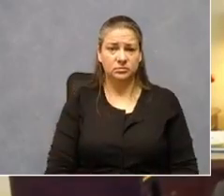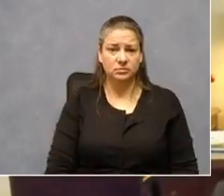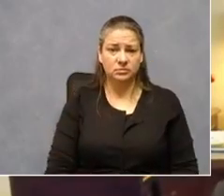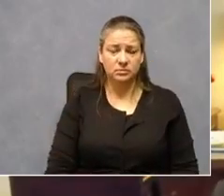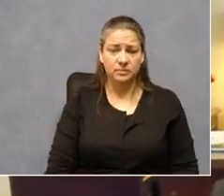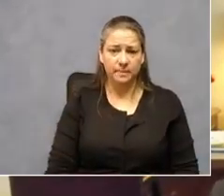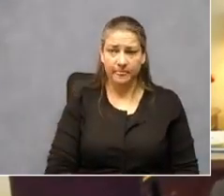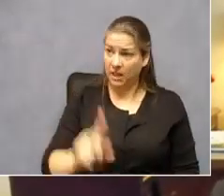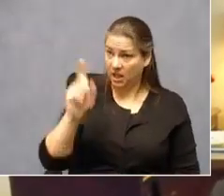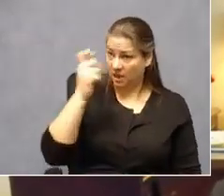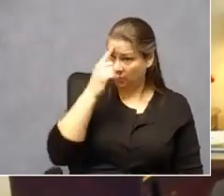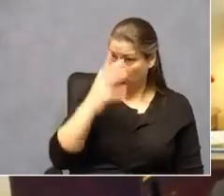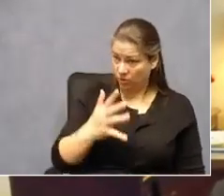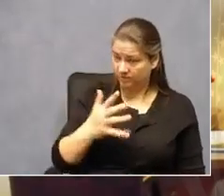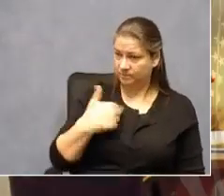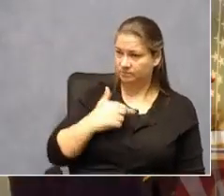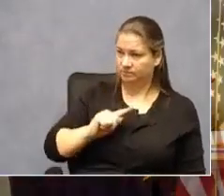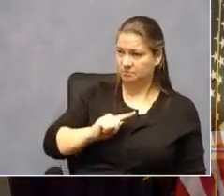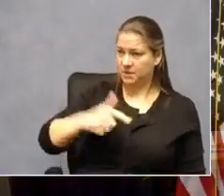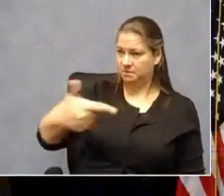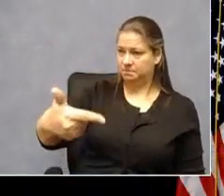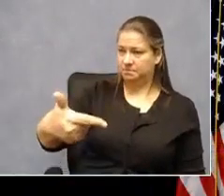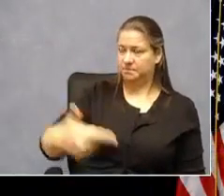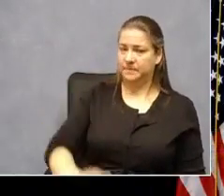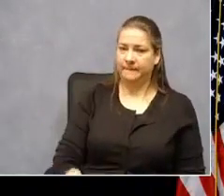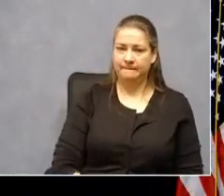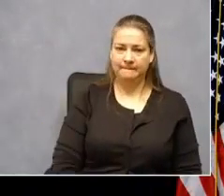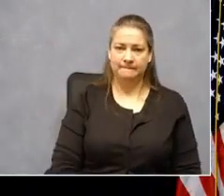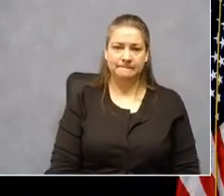Governor, I turn it back to you.